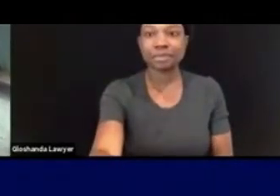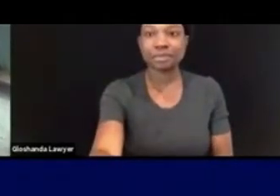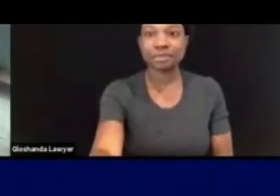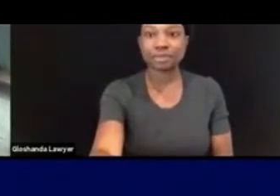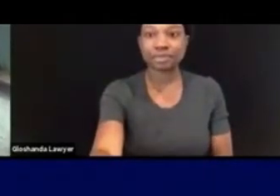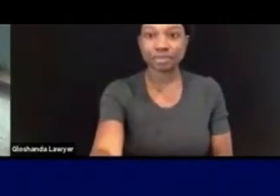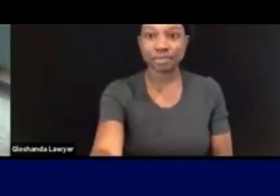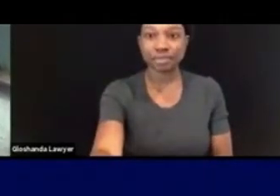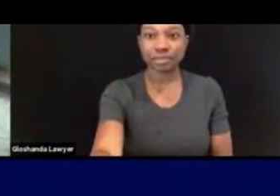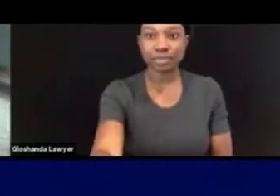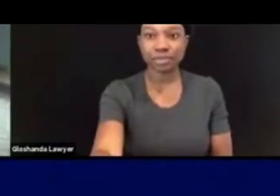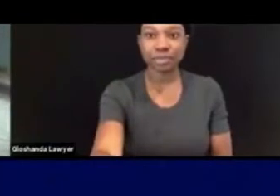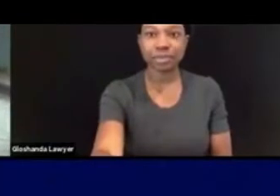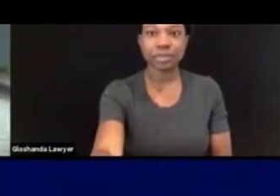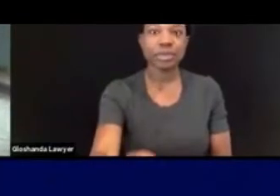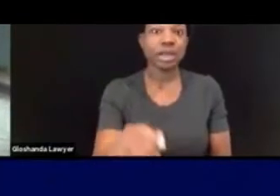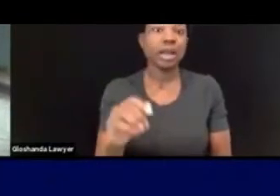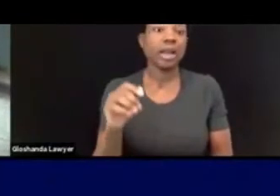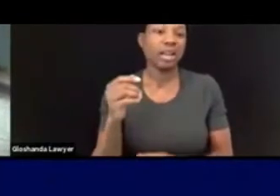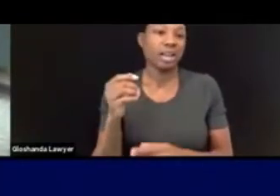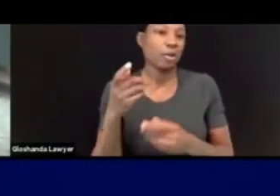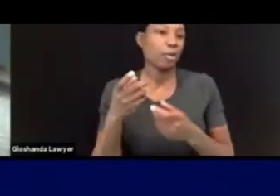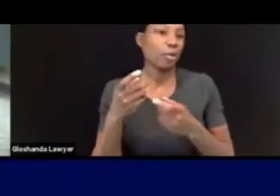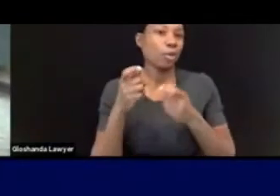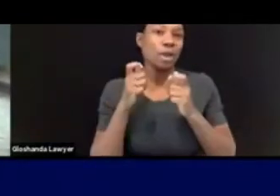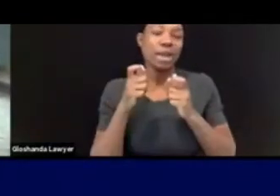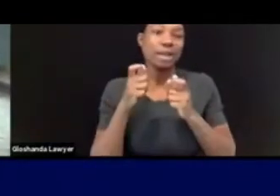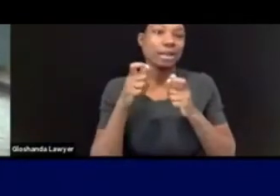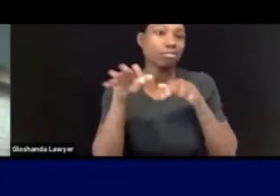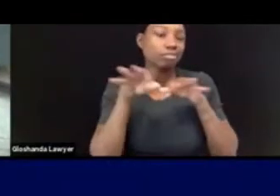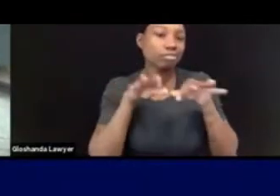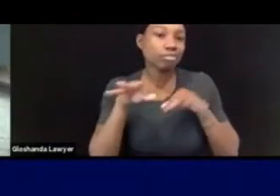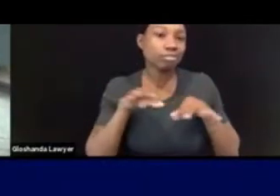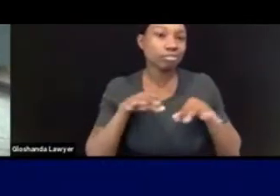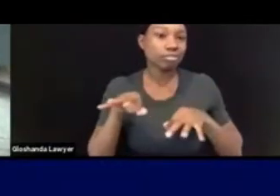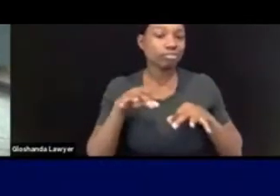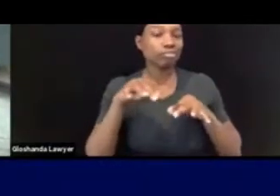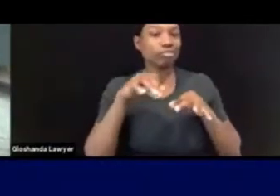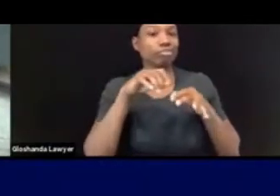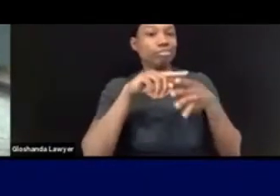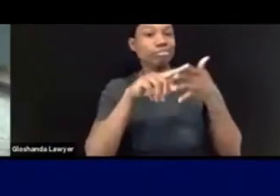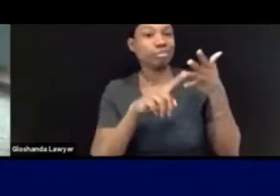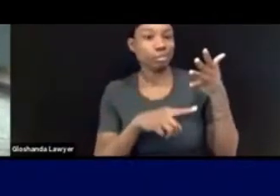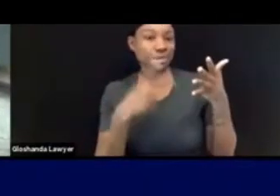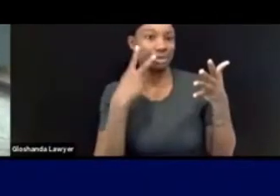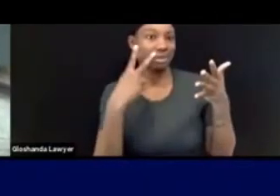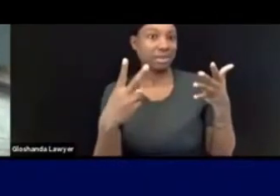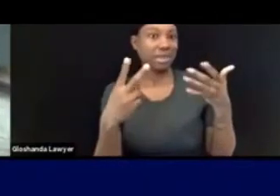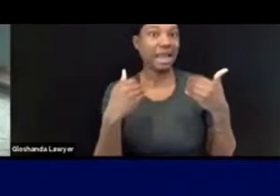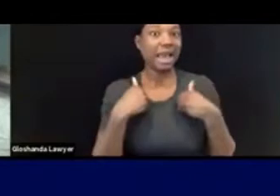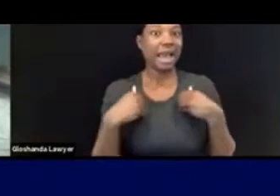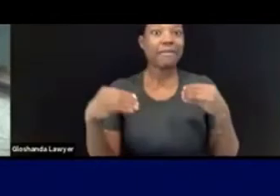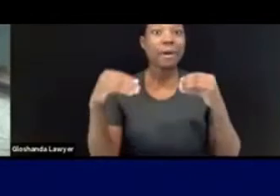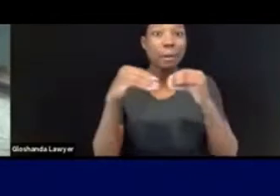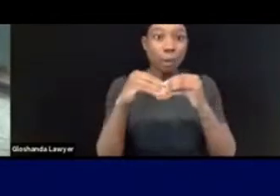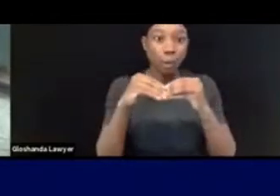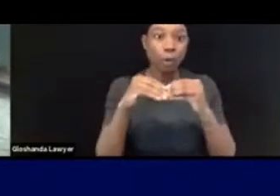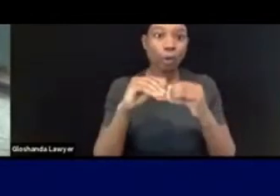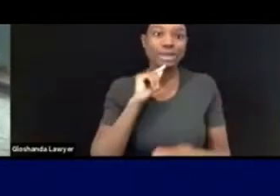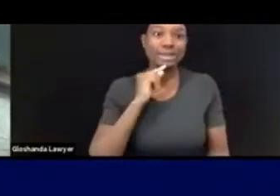there is indeed a risk of increased, more severe outcomes for folks with intellectual and